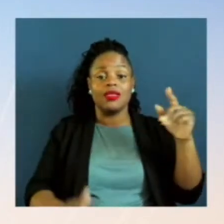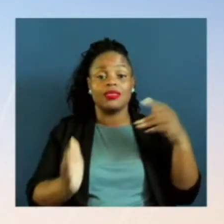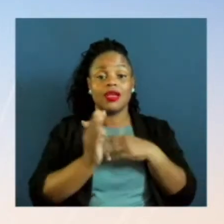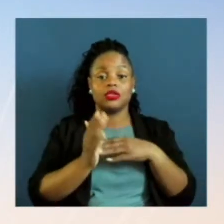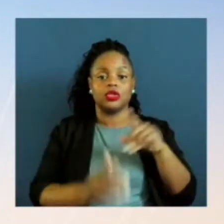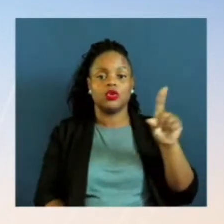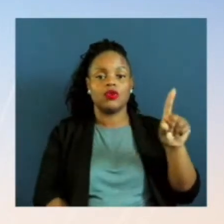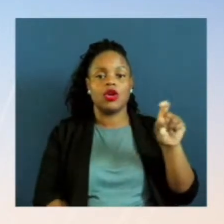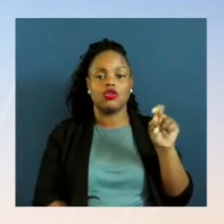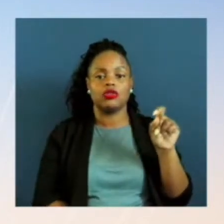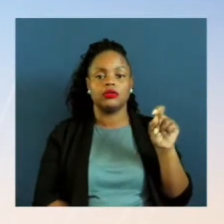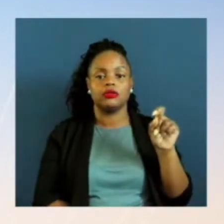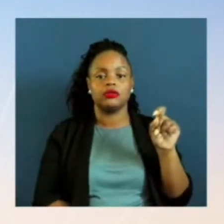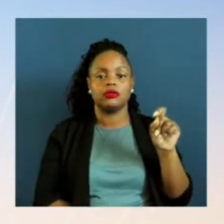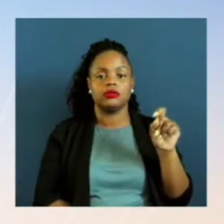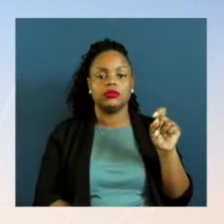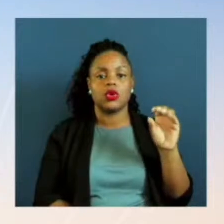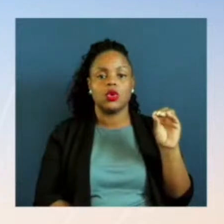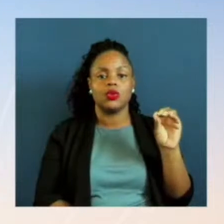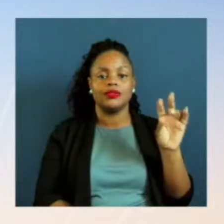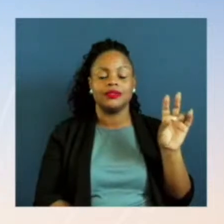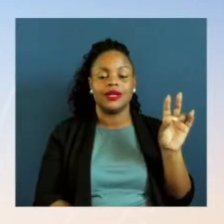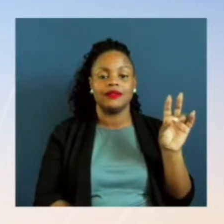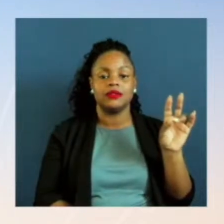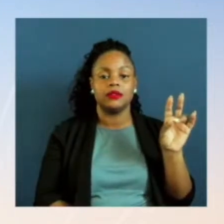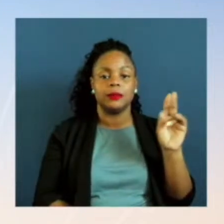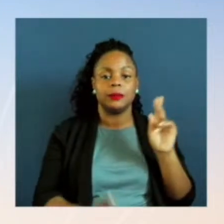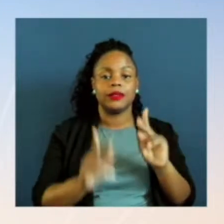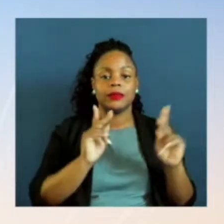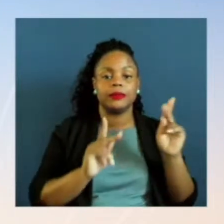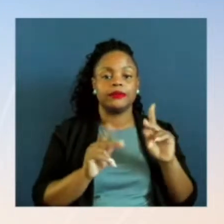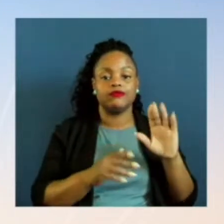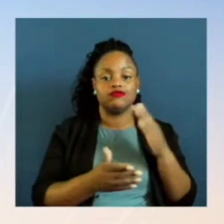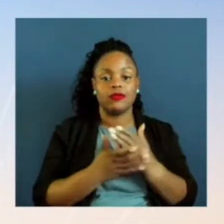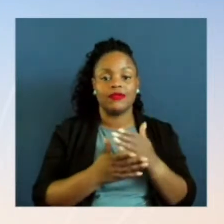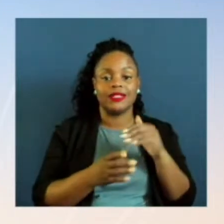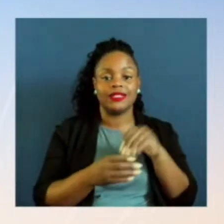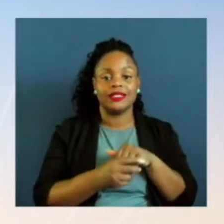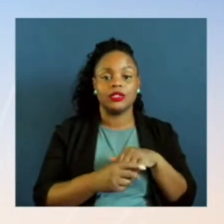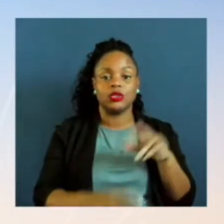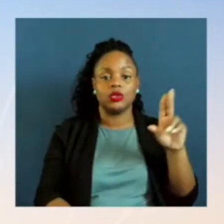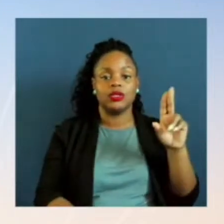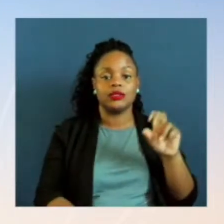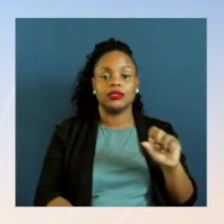107 people have arrived in the United States as a part of Operation Allies Welcome.